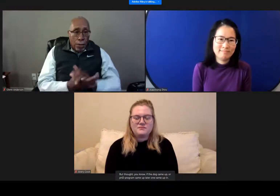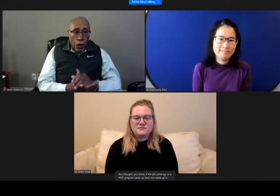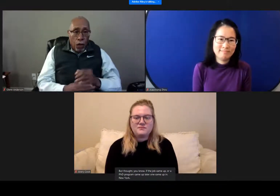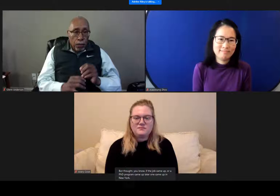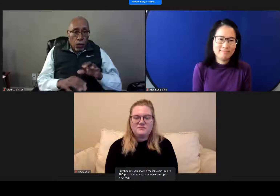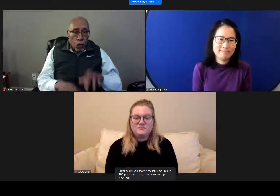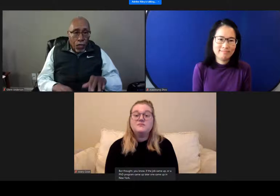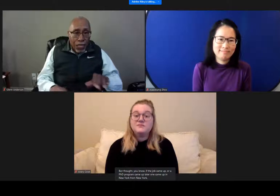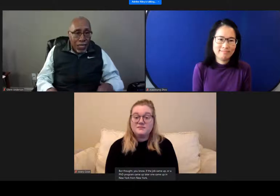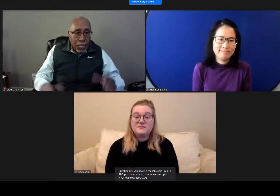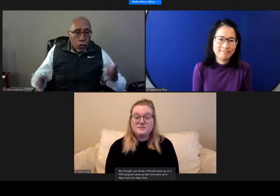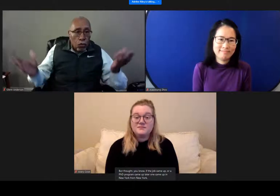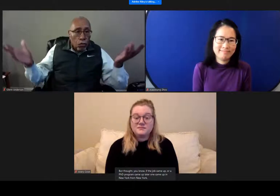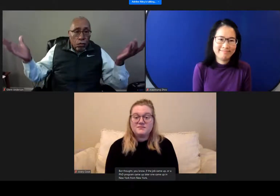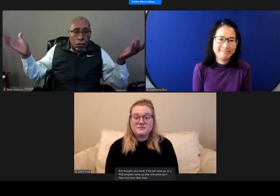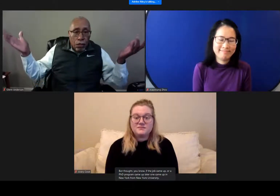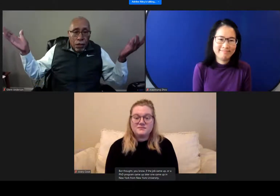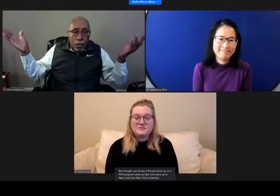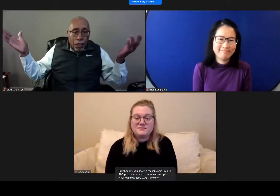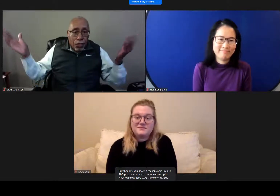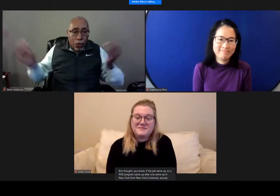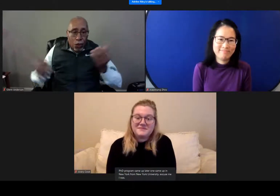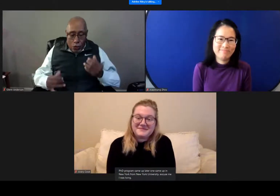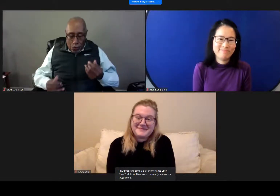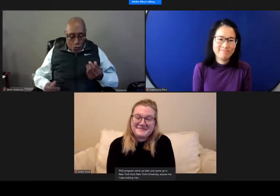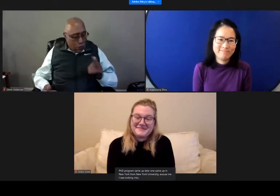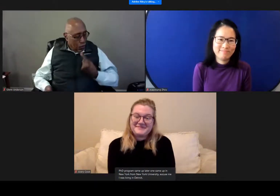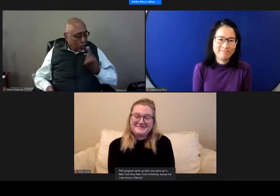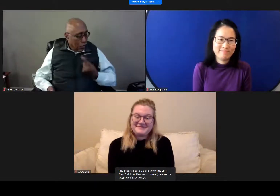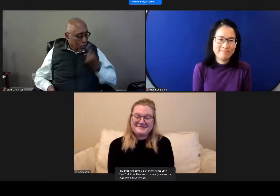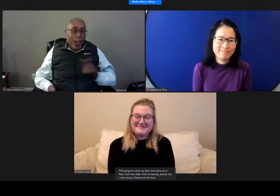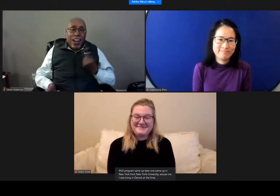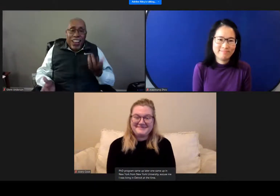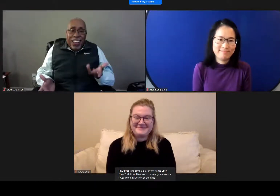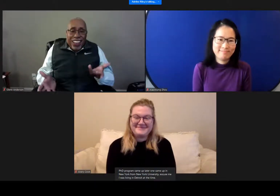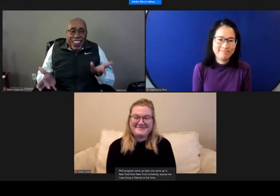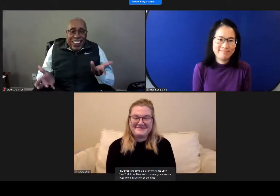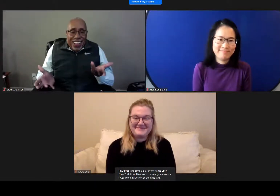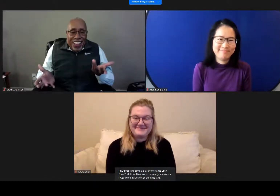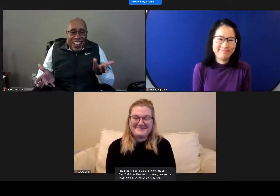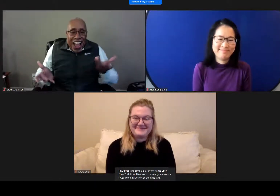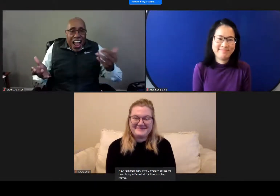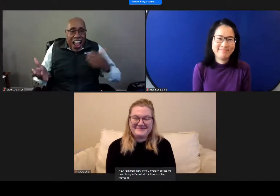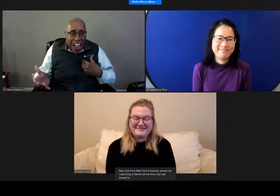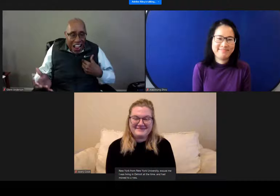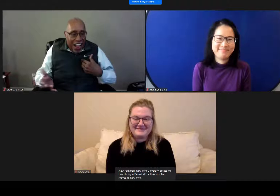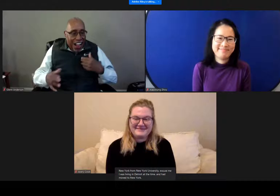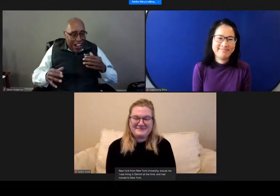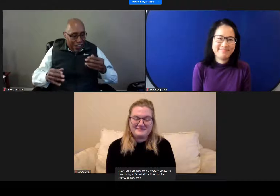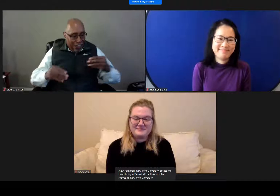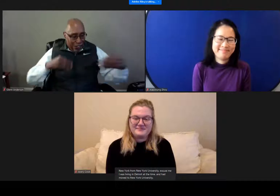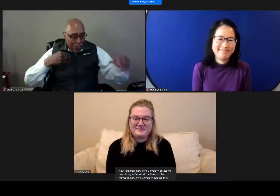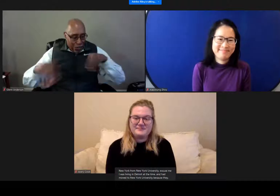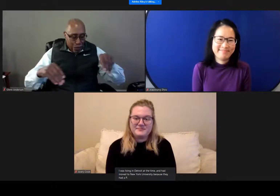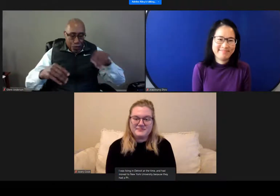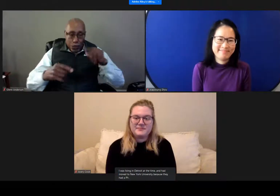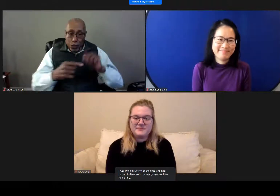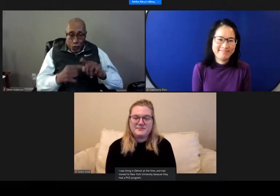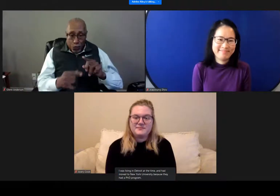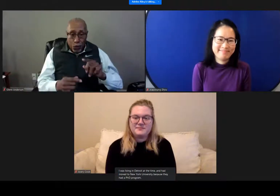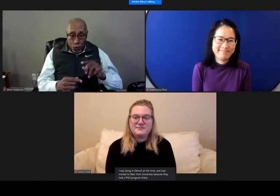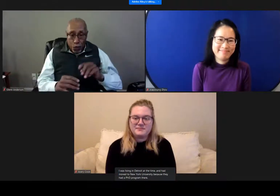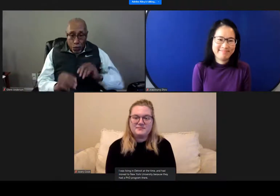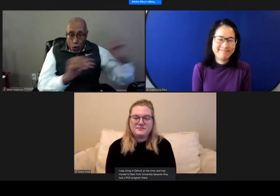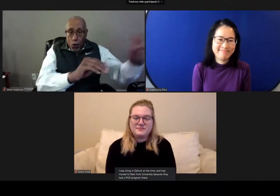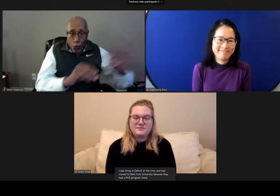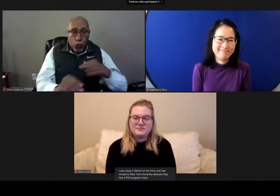New York for New York University. Excuse me, I was living in Detroit at the time and had moved to New York University because they had a PhD program